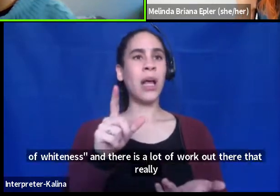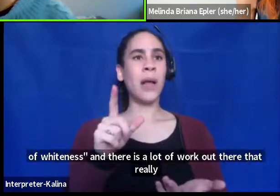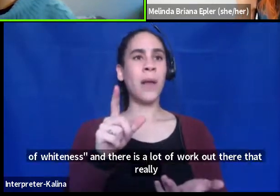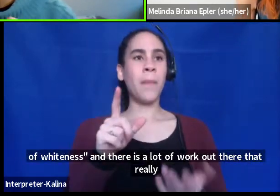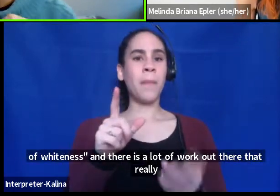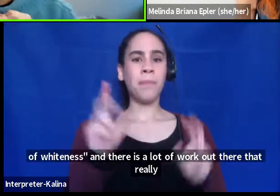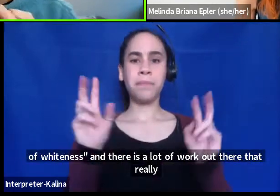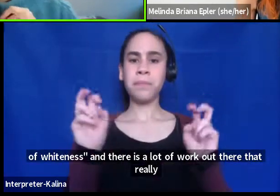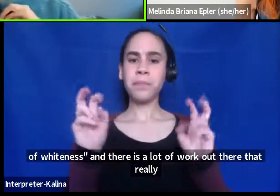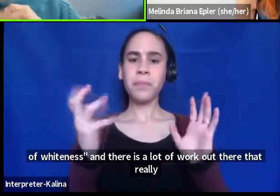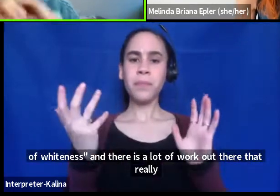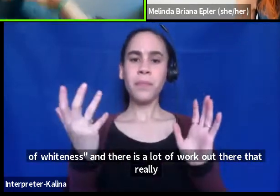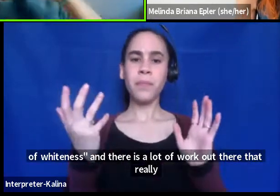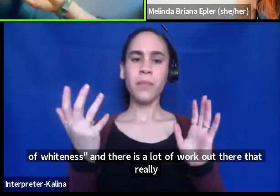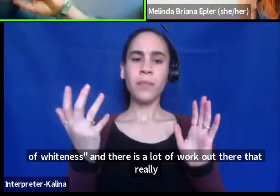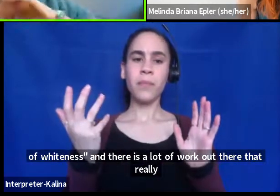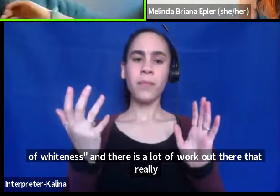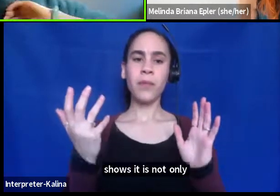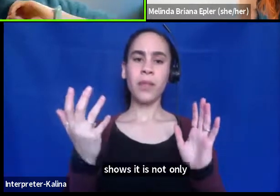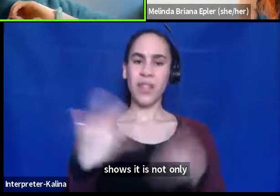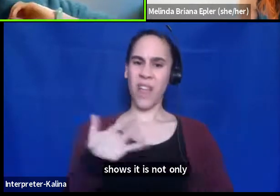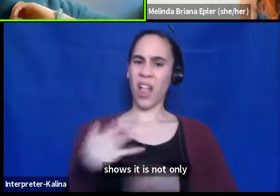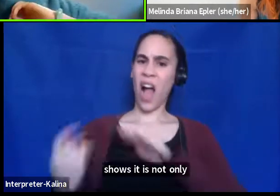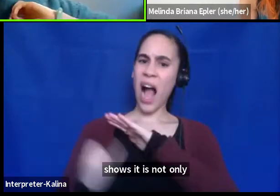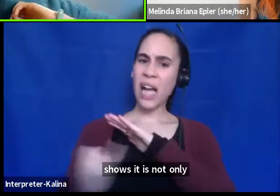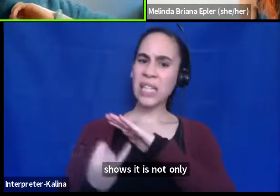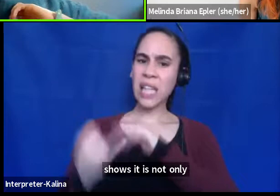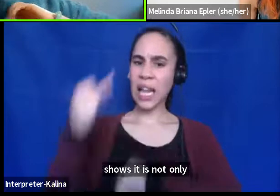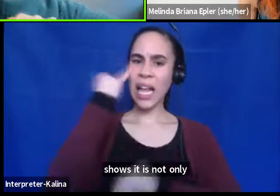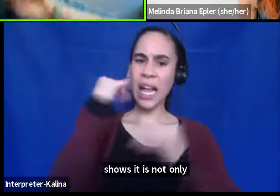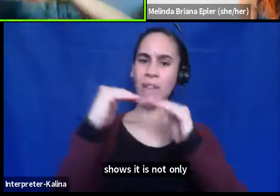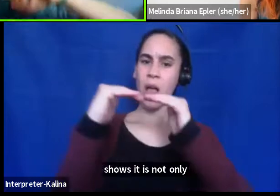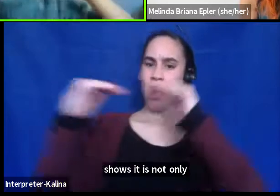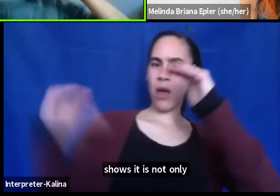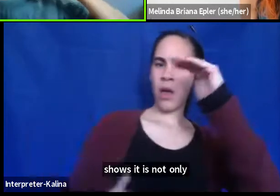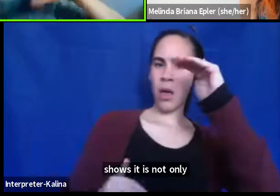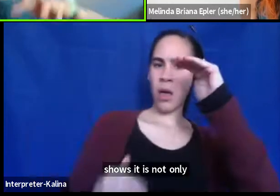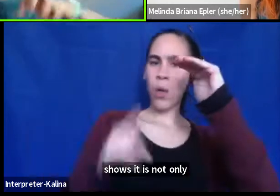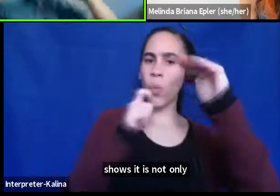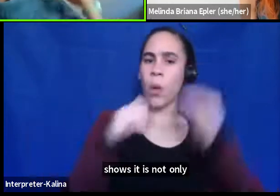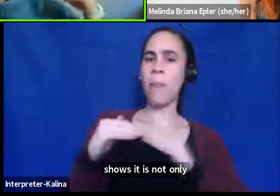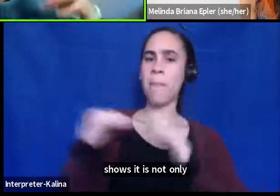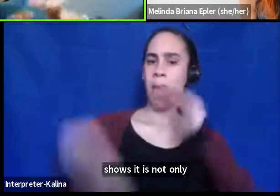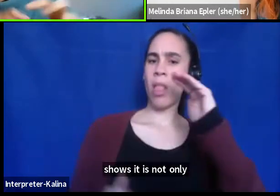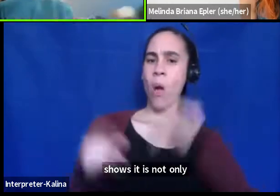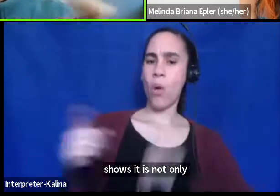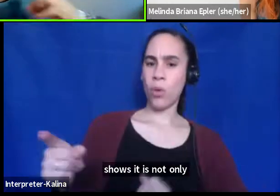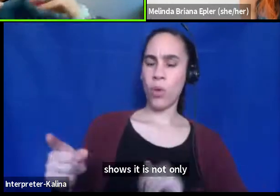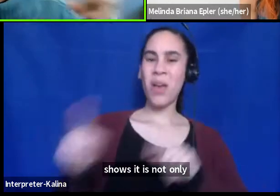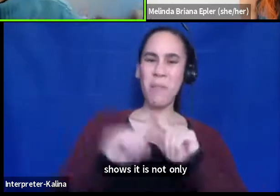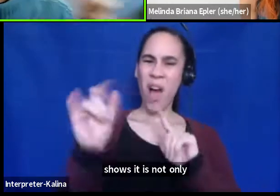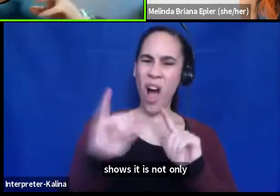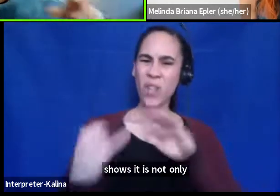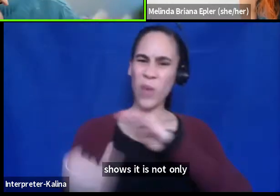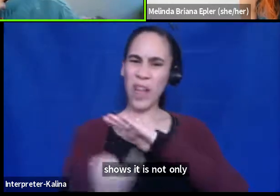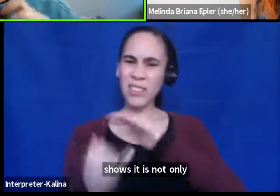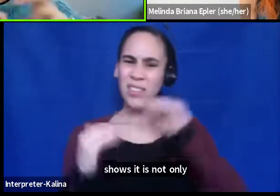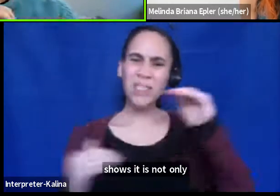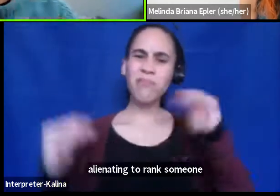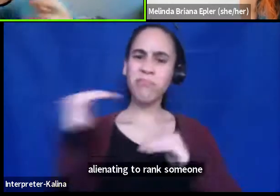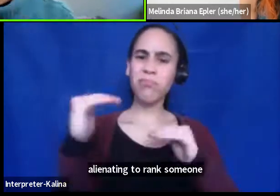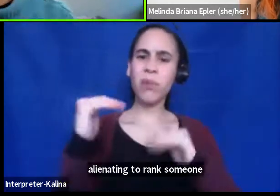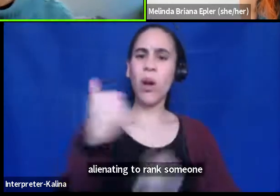of rank someone below you, it's not only alienating to that person, but it's alienating to you, because it leads to this false sense